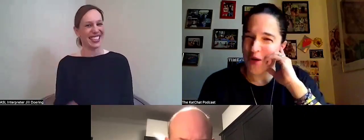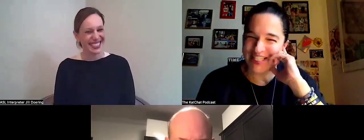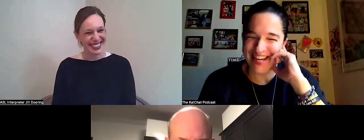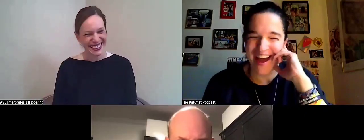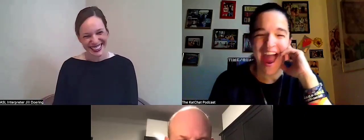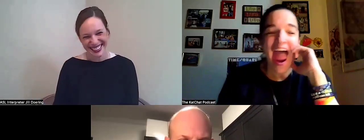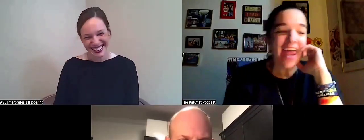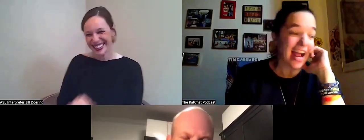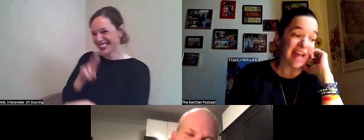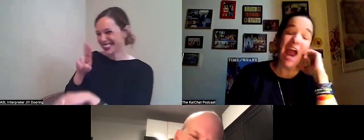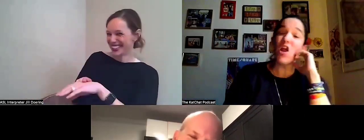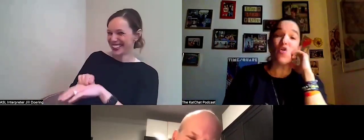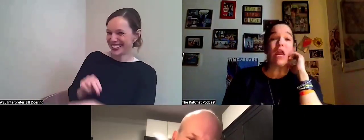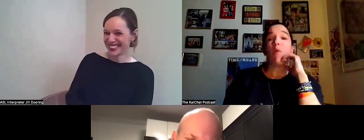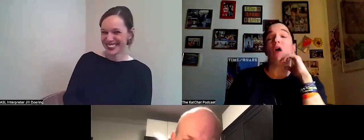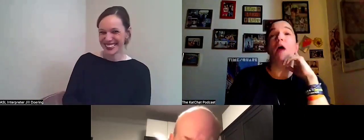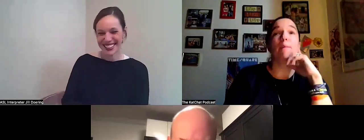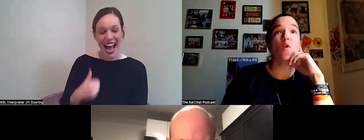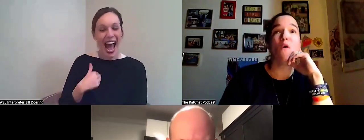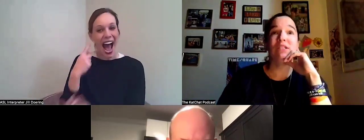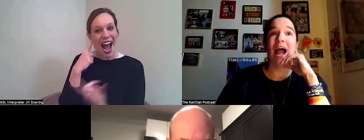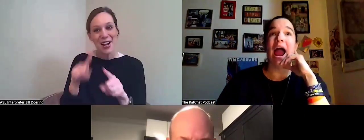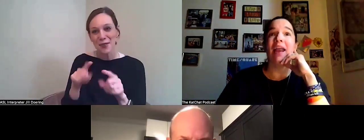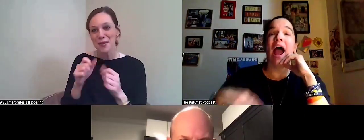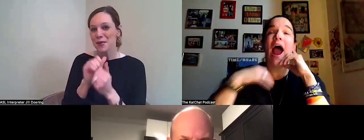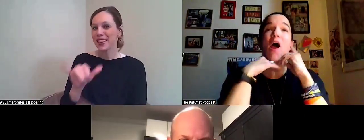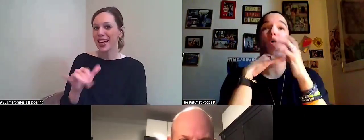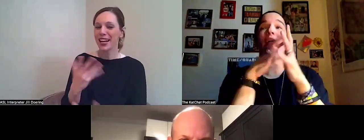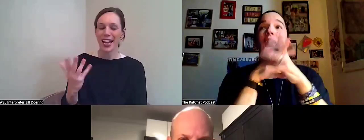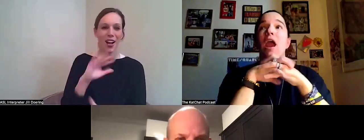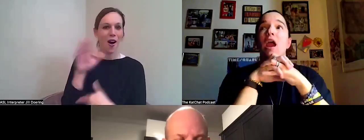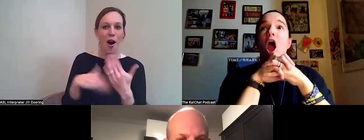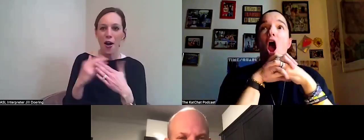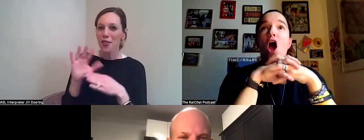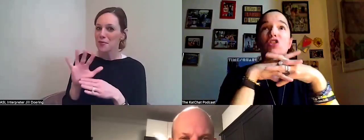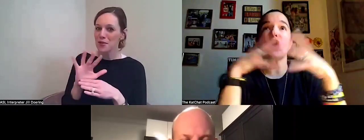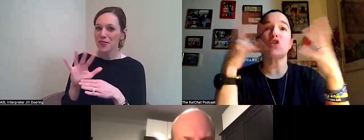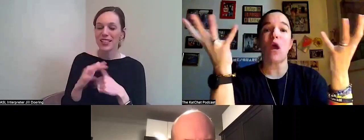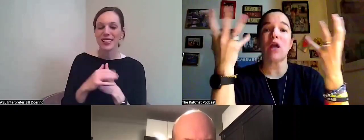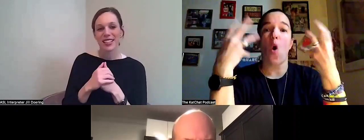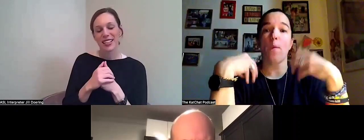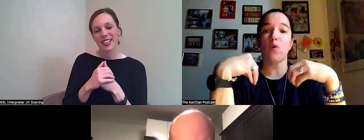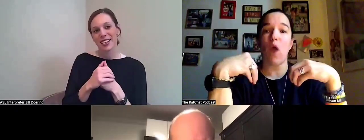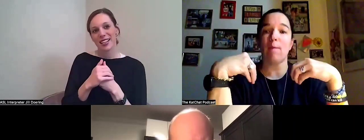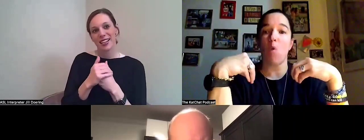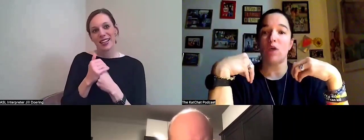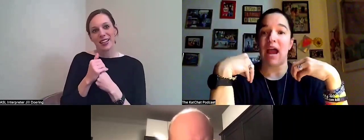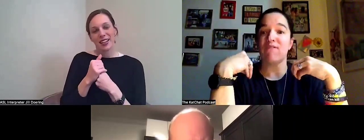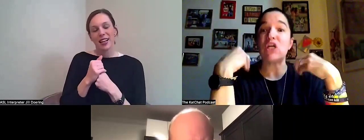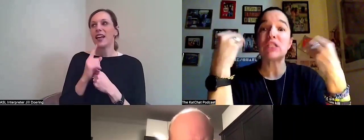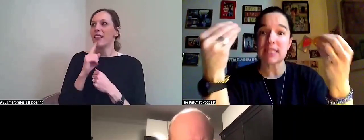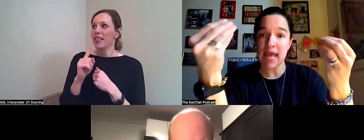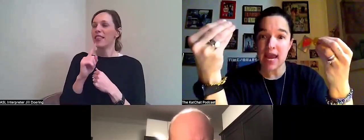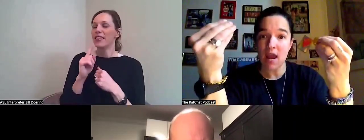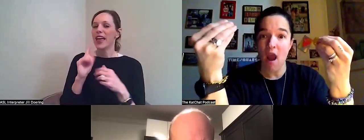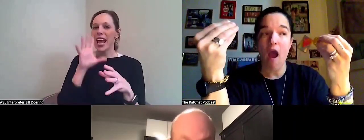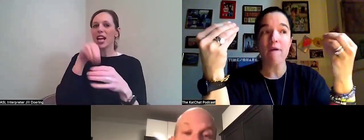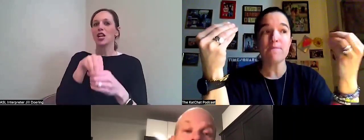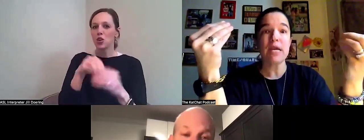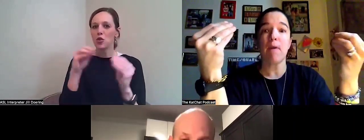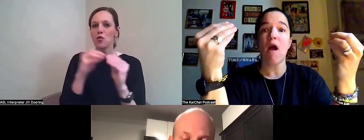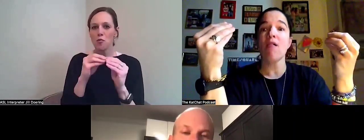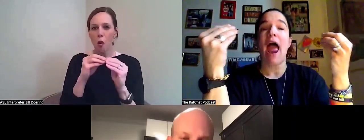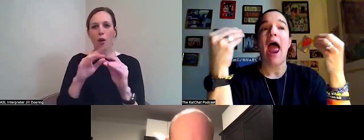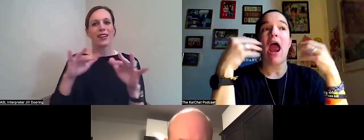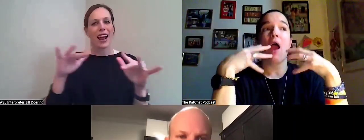Of course. Yes, I agree with all the movies like and how they are trying to incorporate more diversity